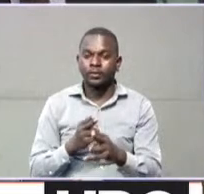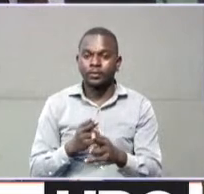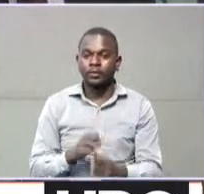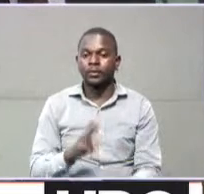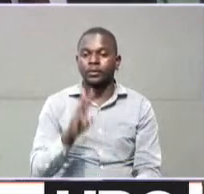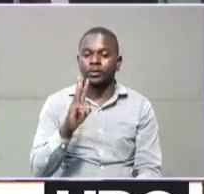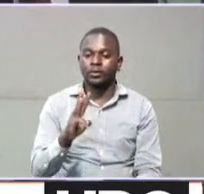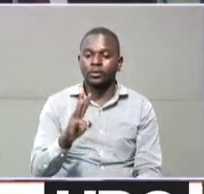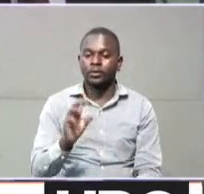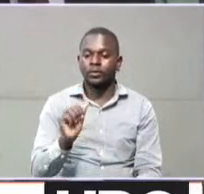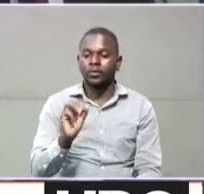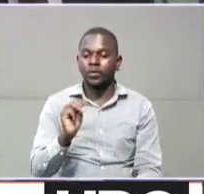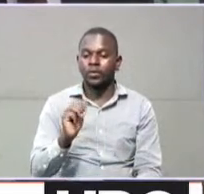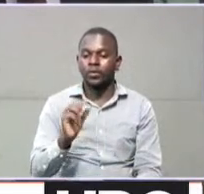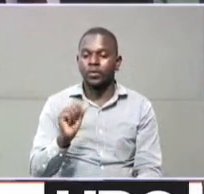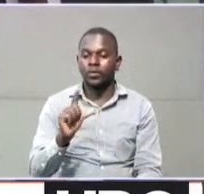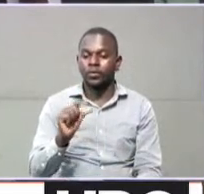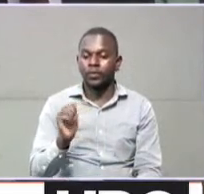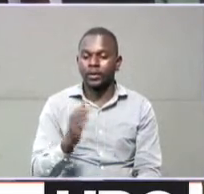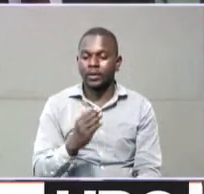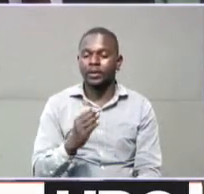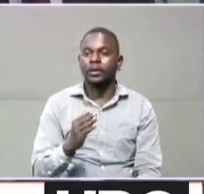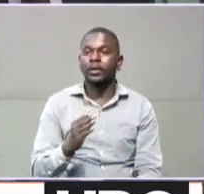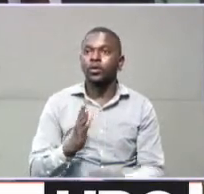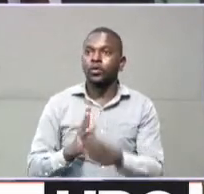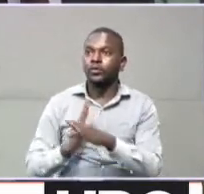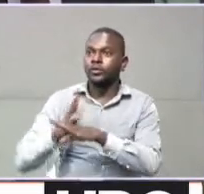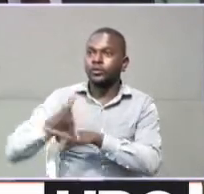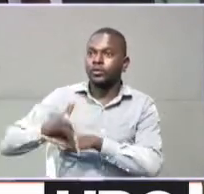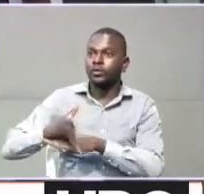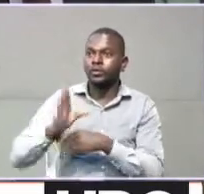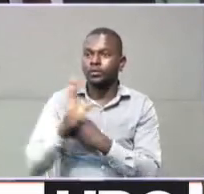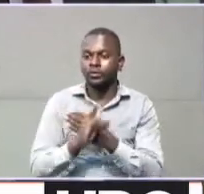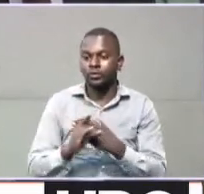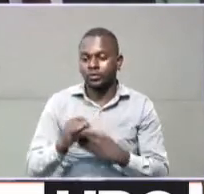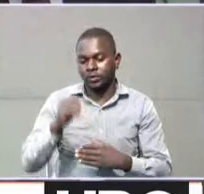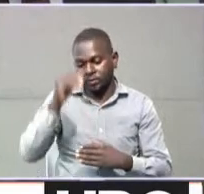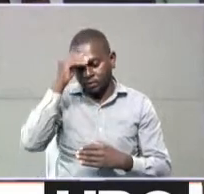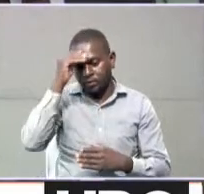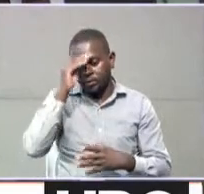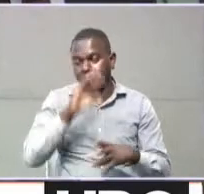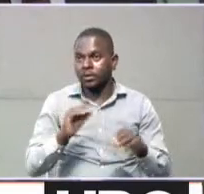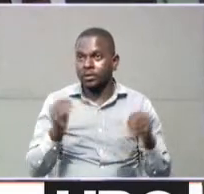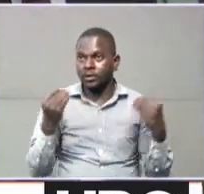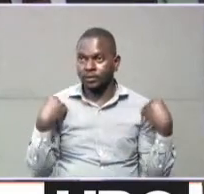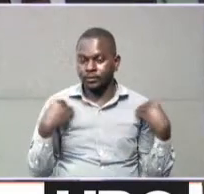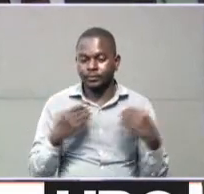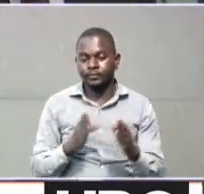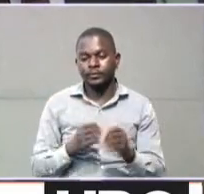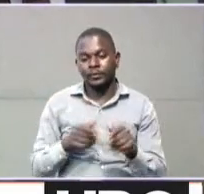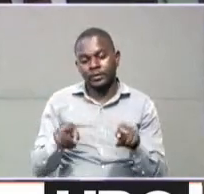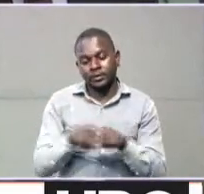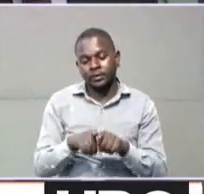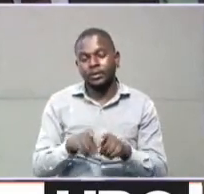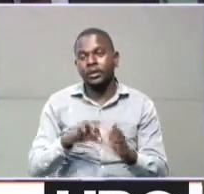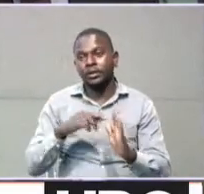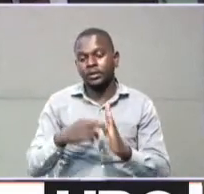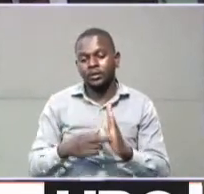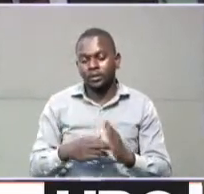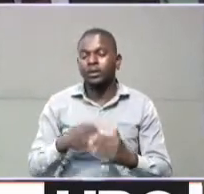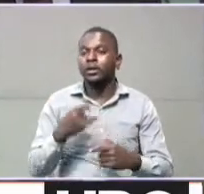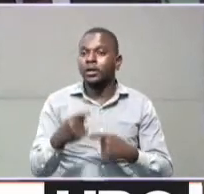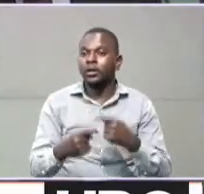guamala numbers of florence of cironco education and sports password to the same rules right honorable